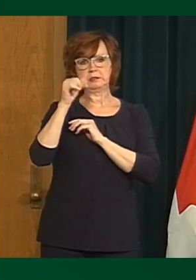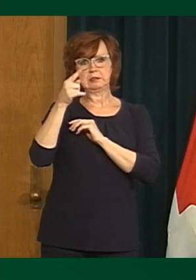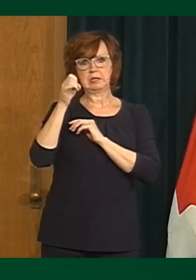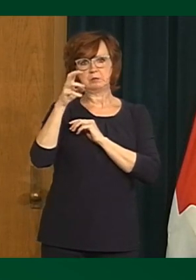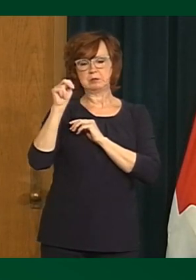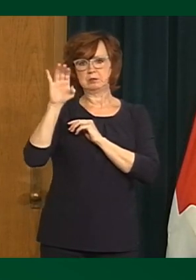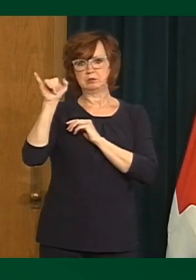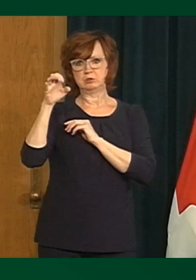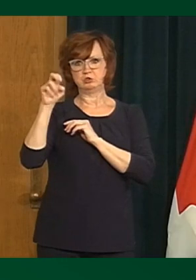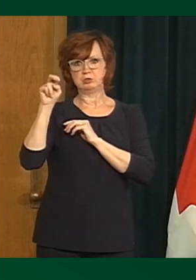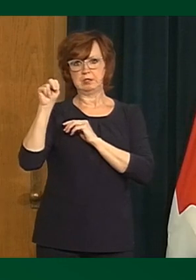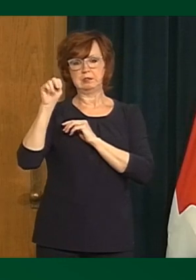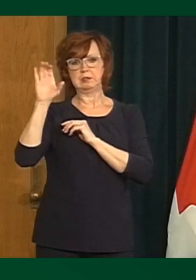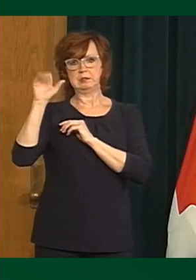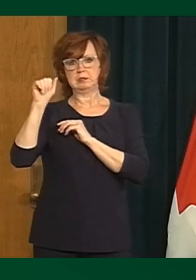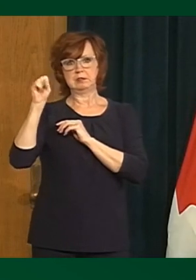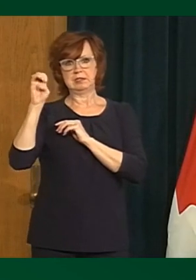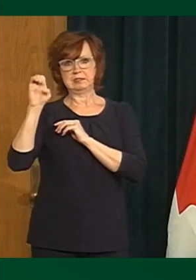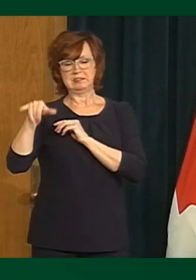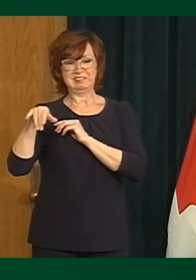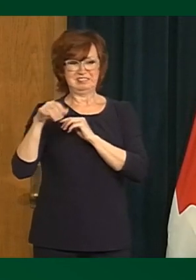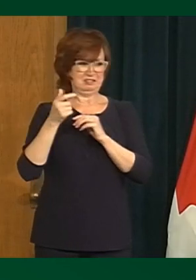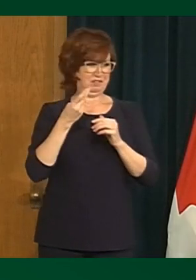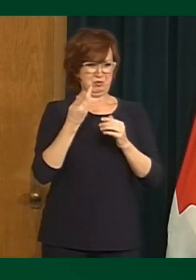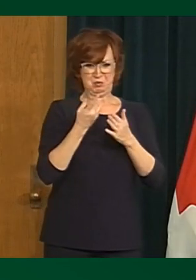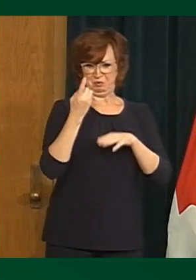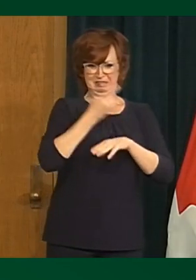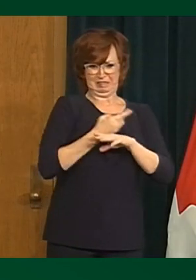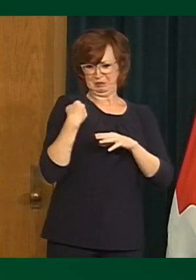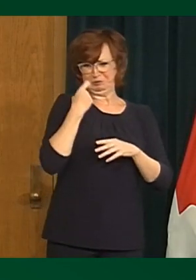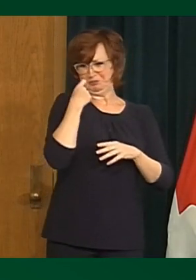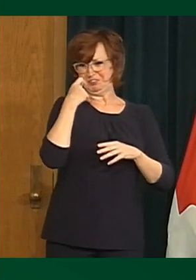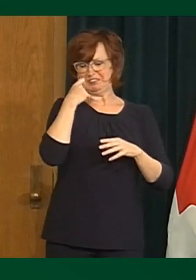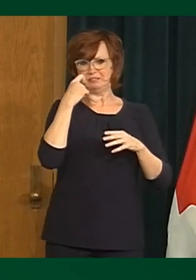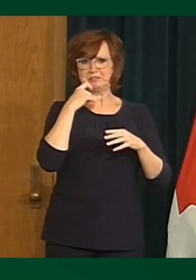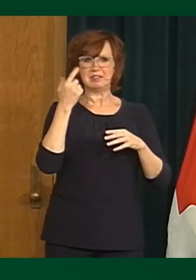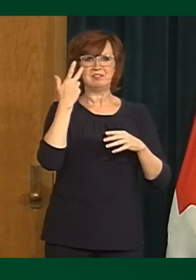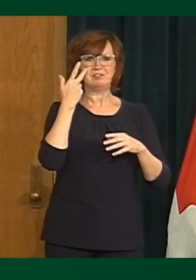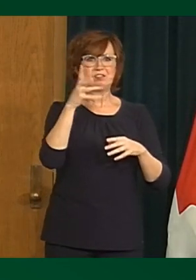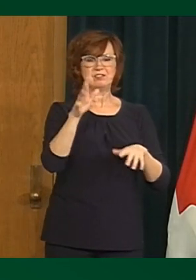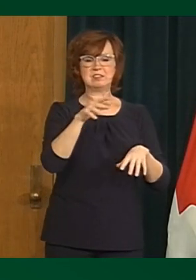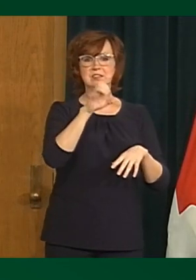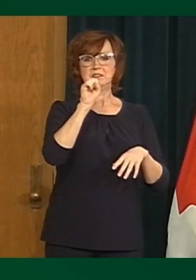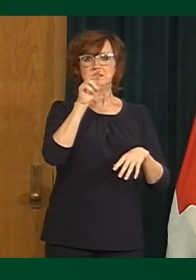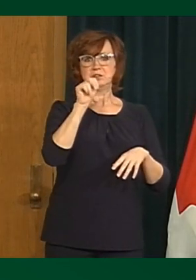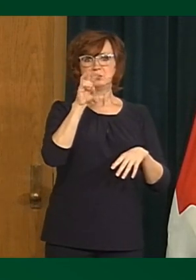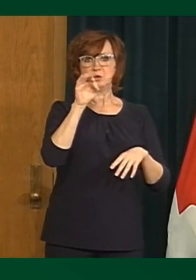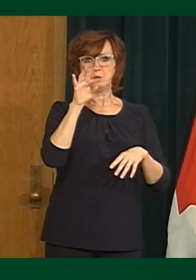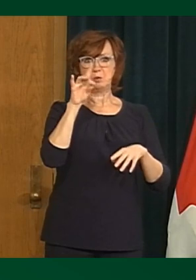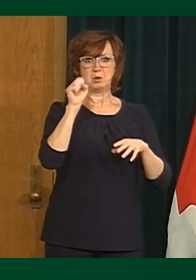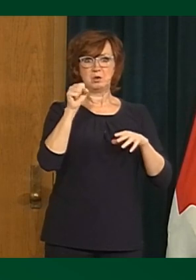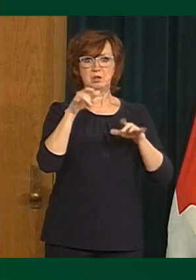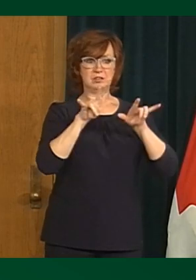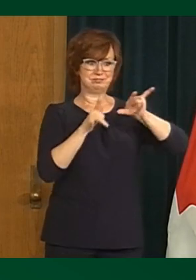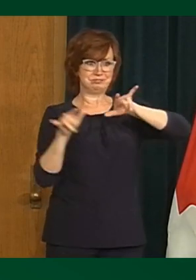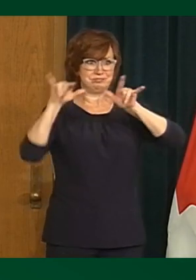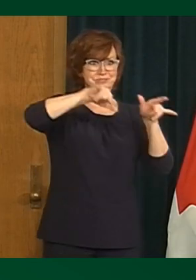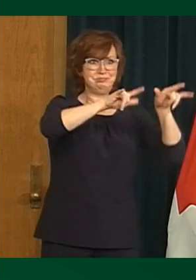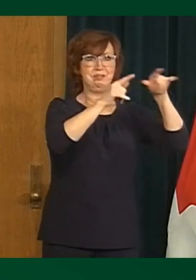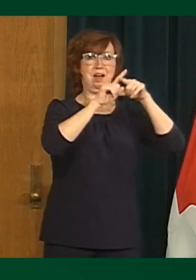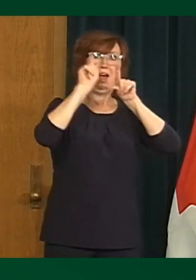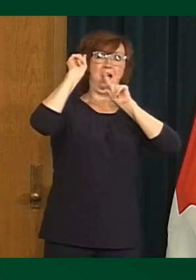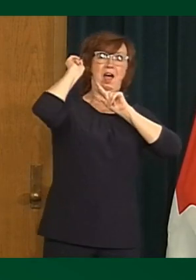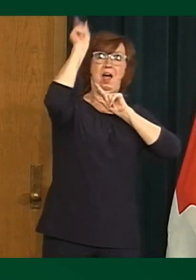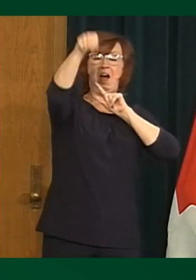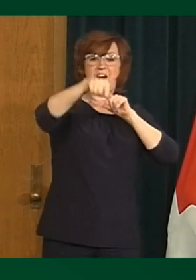communities, including this building here in our province's capital, but throughout the province as part of their Cross Canada tour.